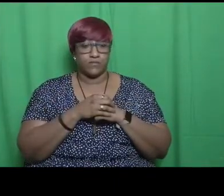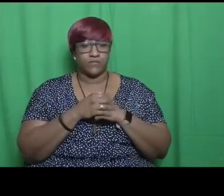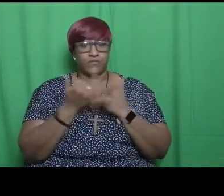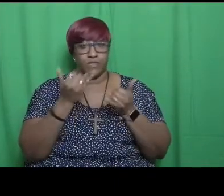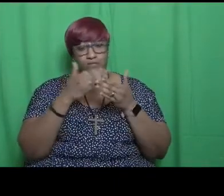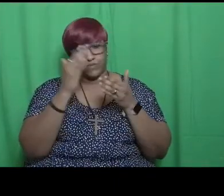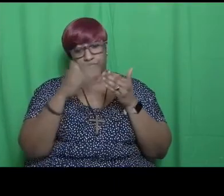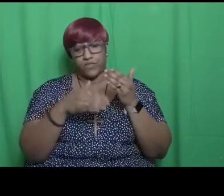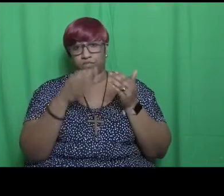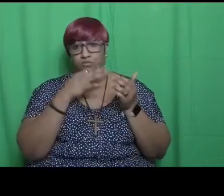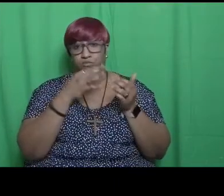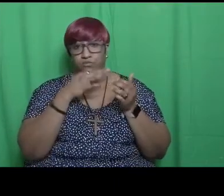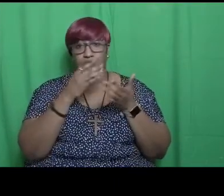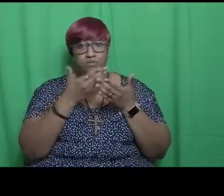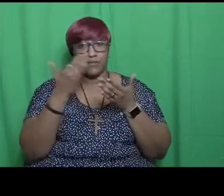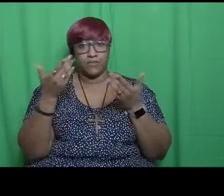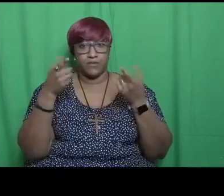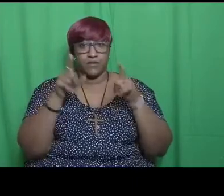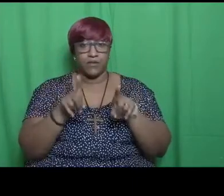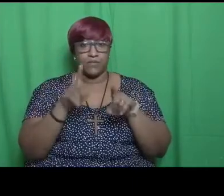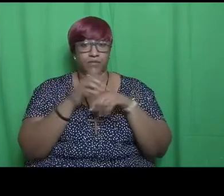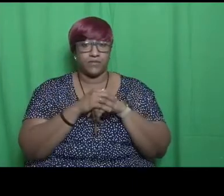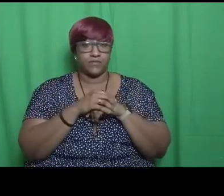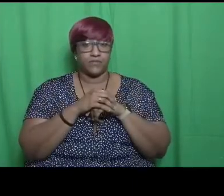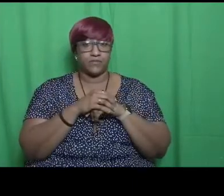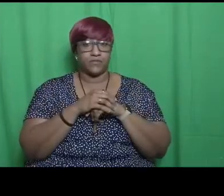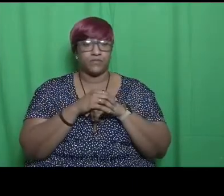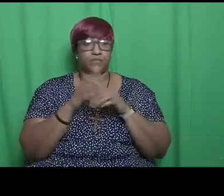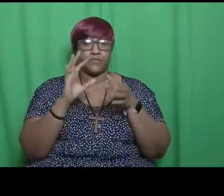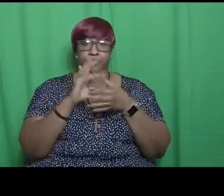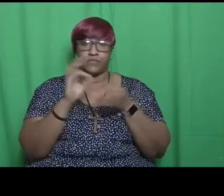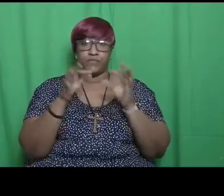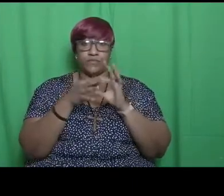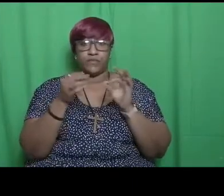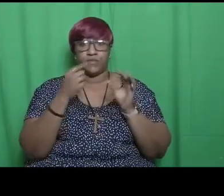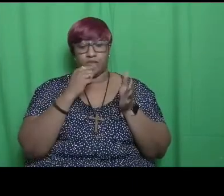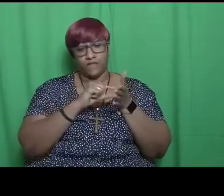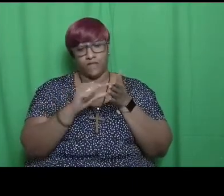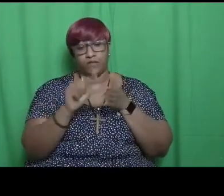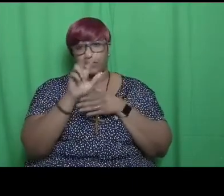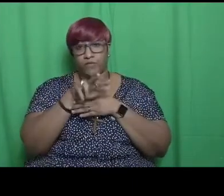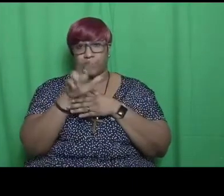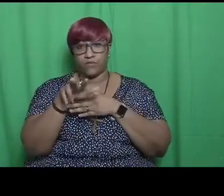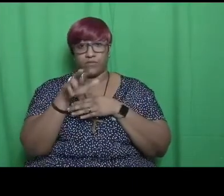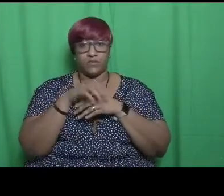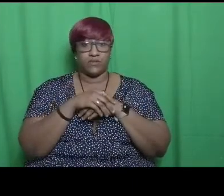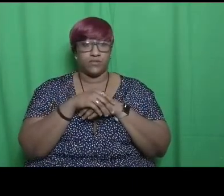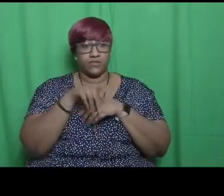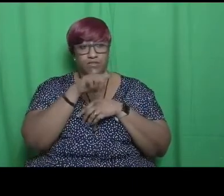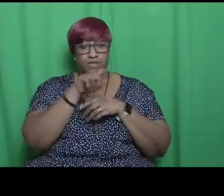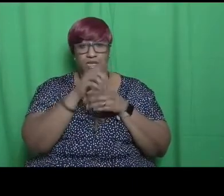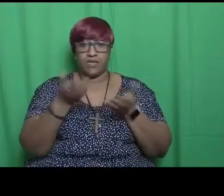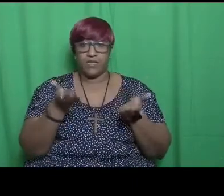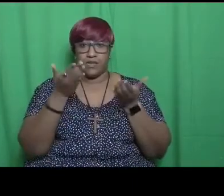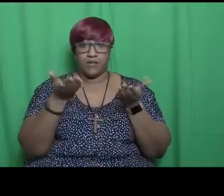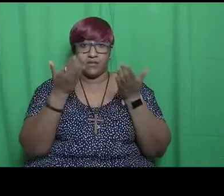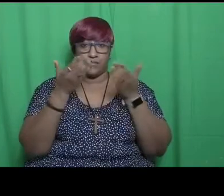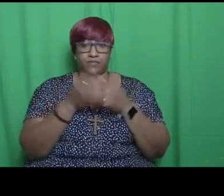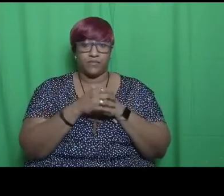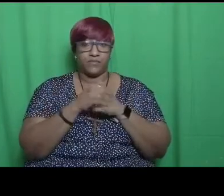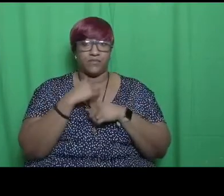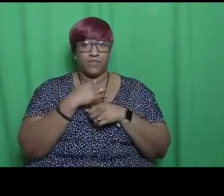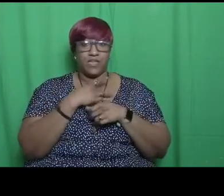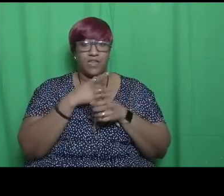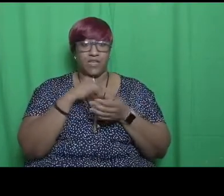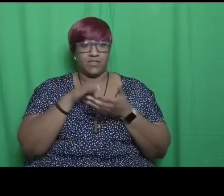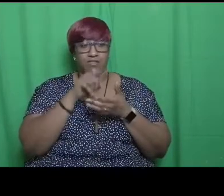finish up though. Something happened. And once he did that, the text says in verse 33, they got up. I like that